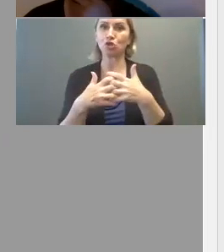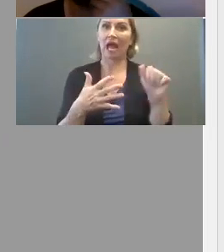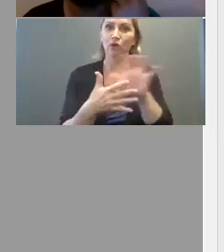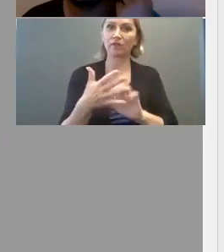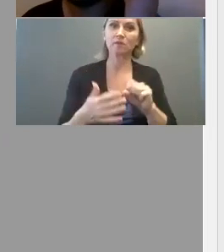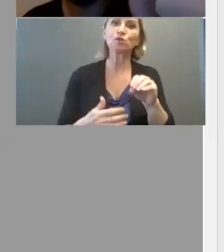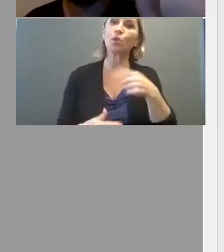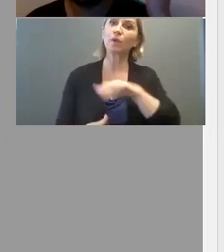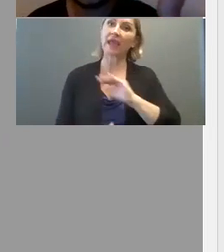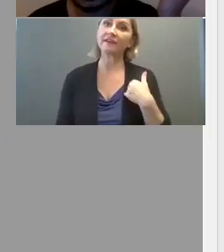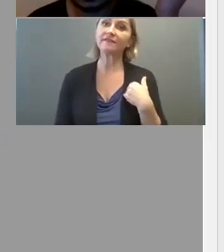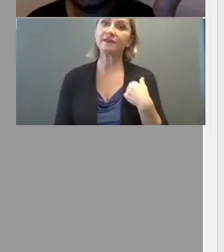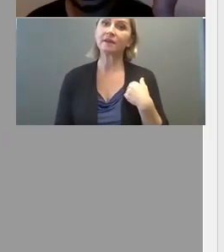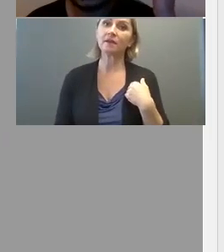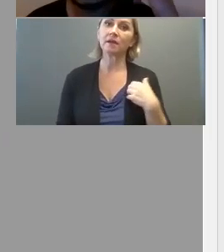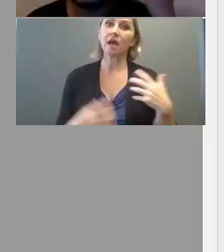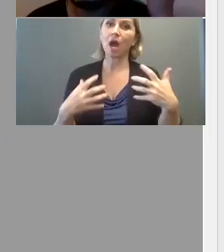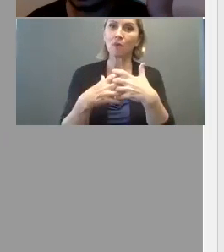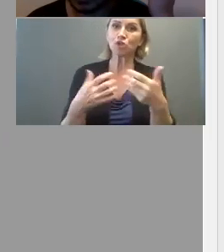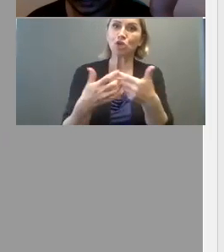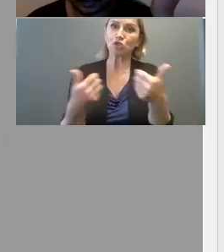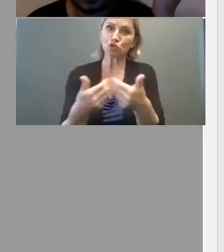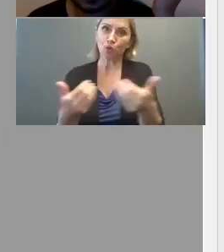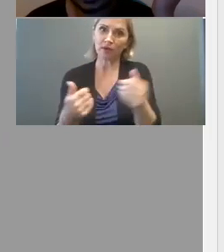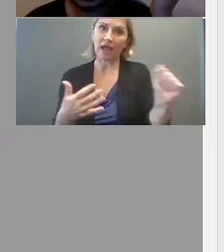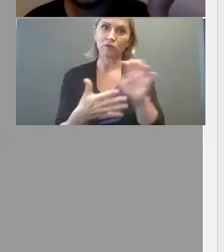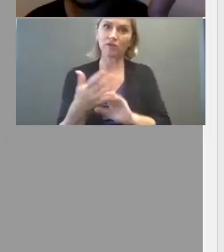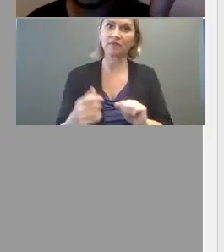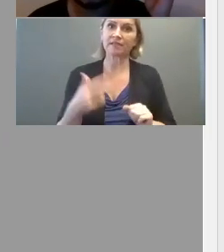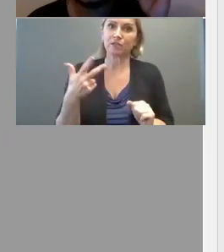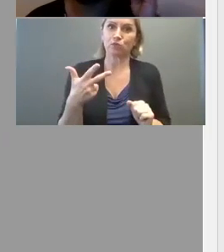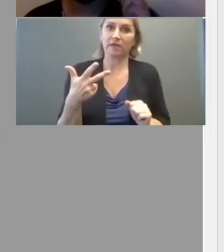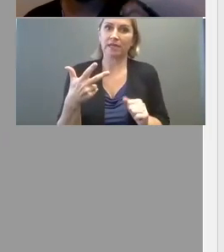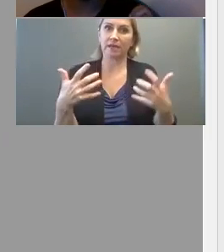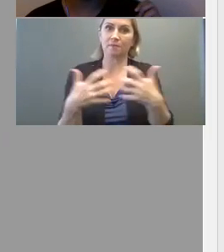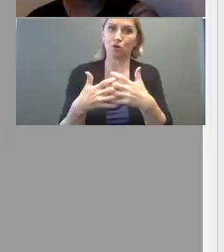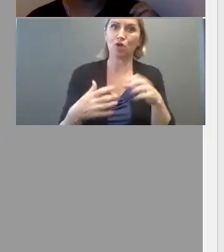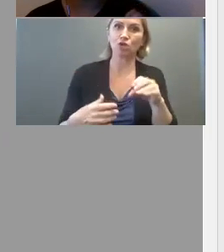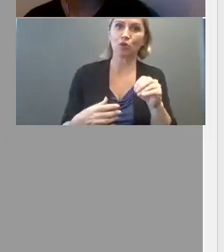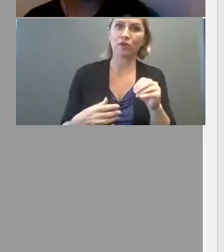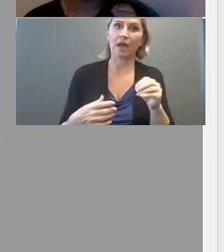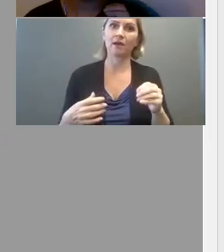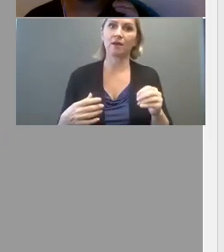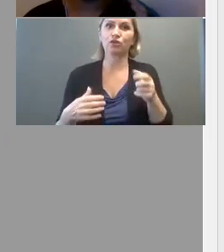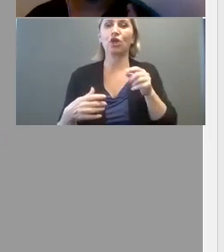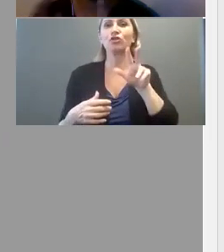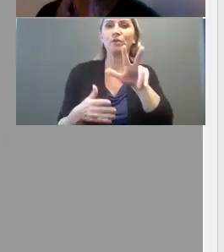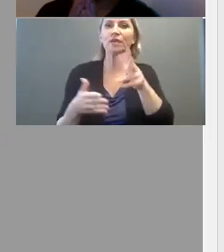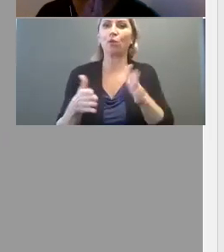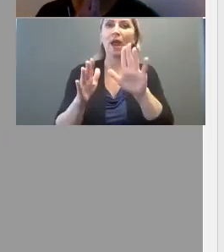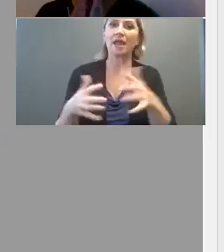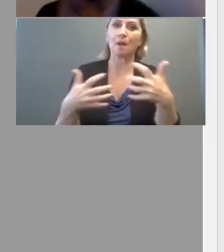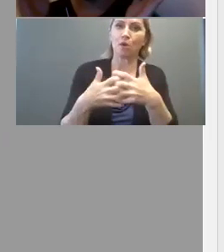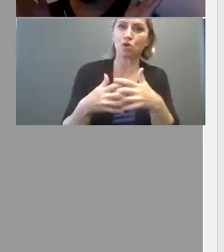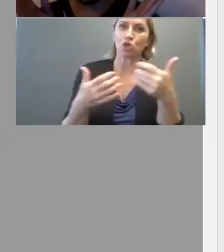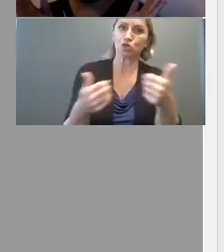we have a merge sort algorithm that is three-way merge sort. So three-way merge sort essentially differs from a normal merge sort